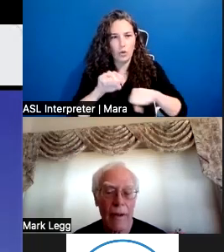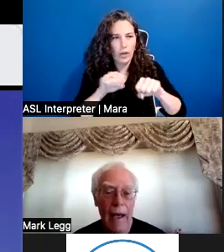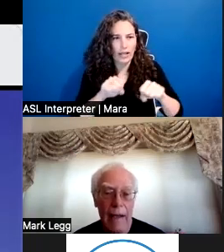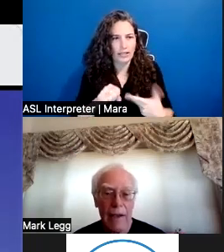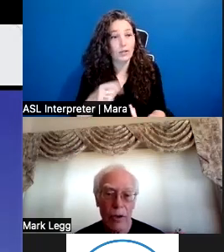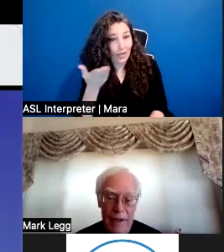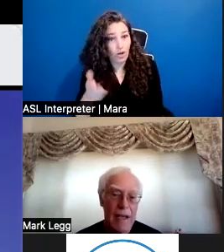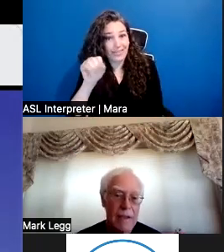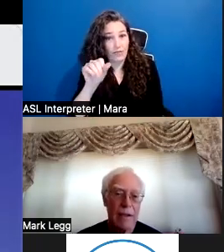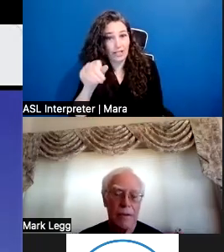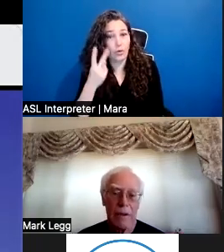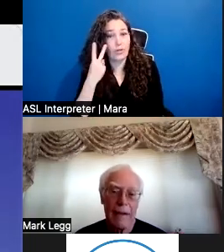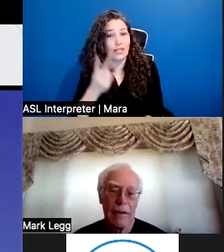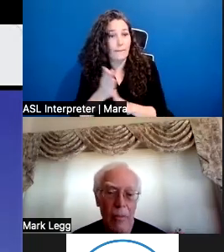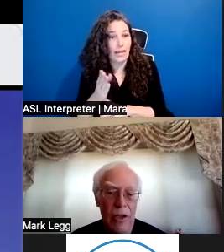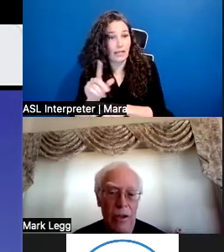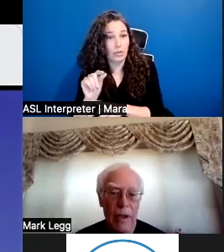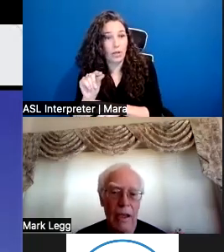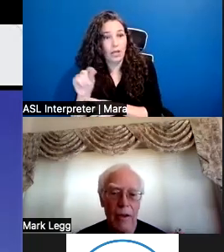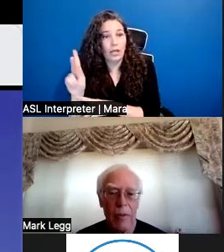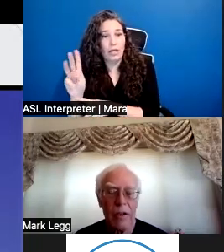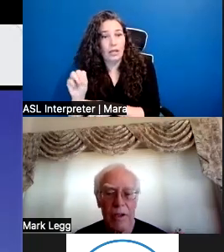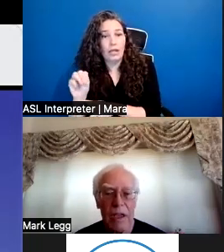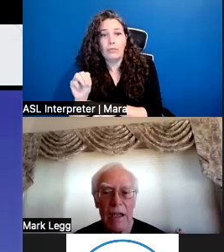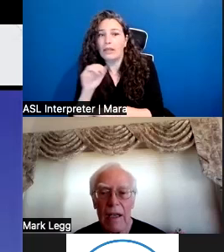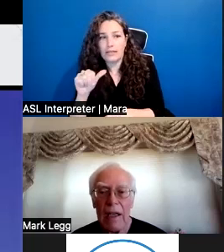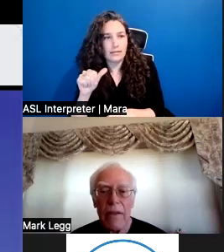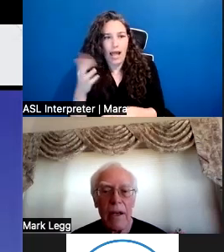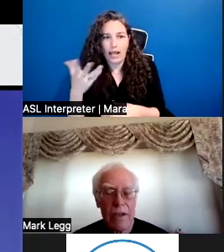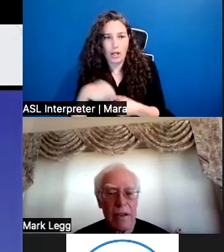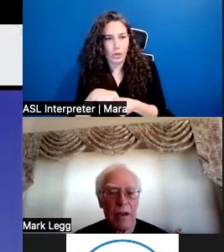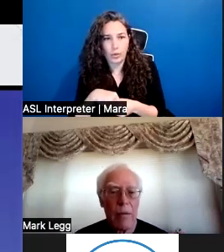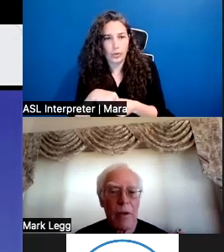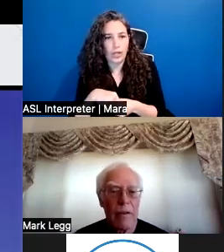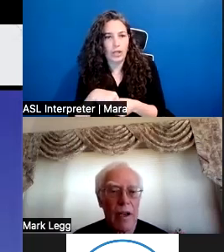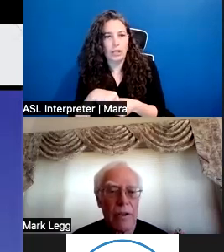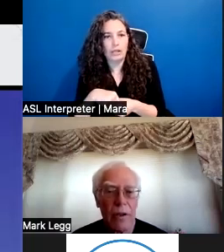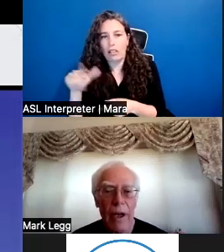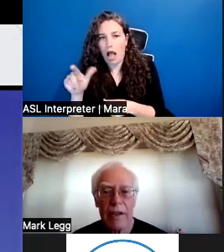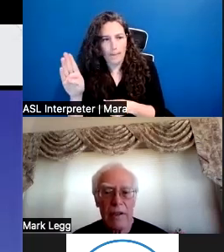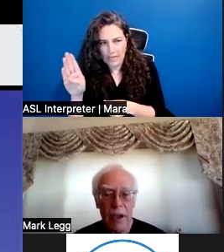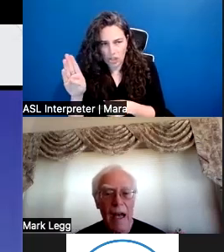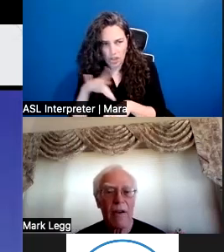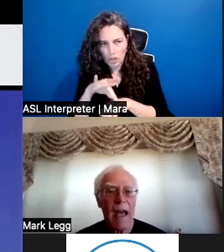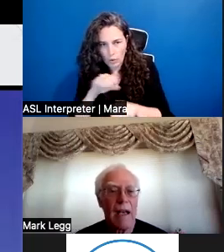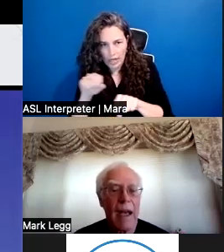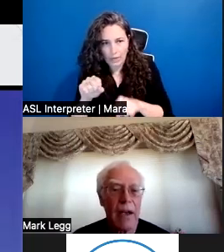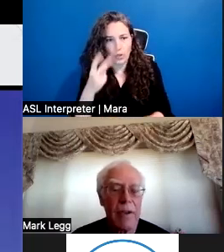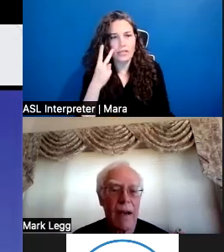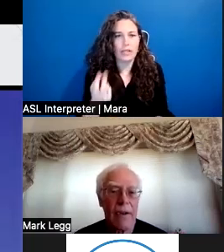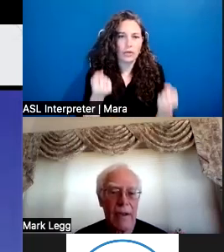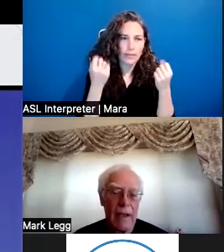wide swath along that. So this doesn't include like the Long Beach earthquake and others, but you can see there's, a number of larger earthquakes. Still haven't had